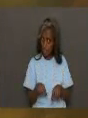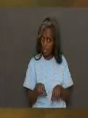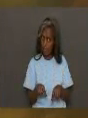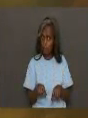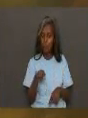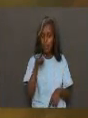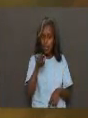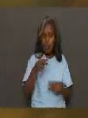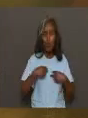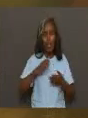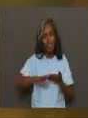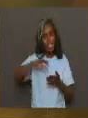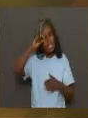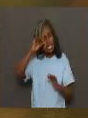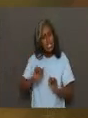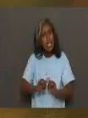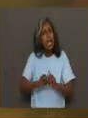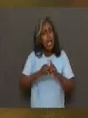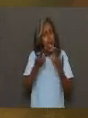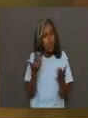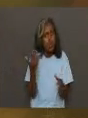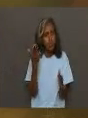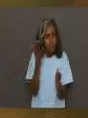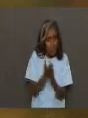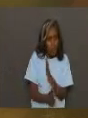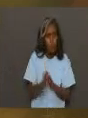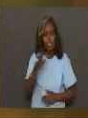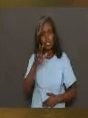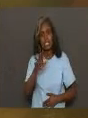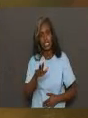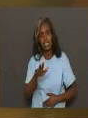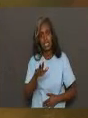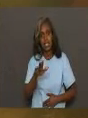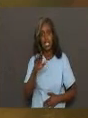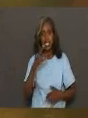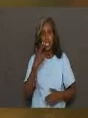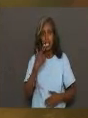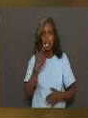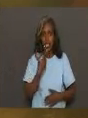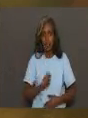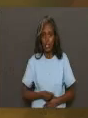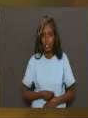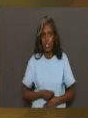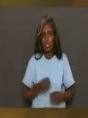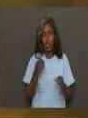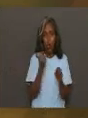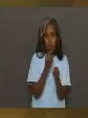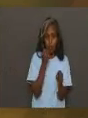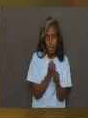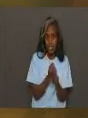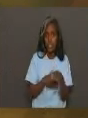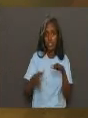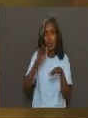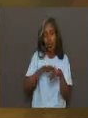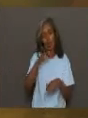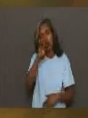today. You have learned how to perform the 3 elementary